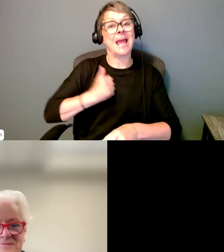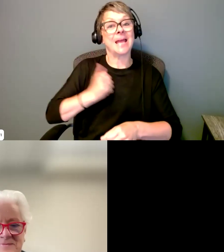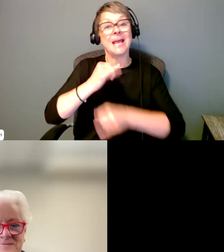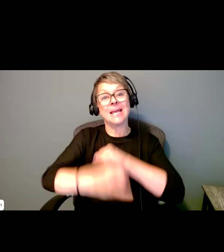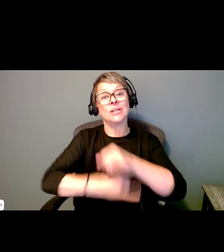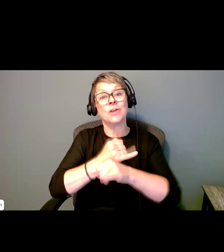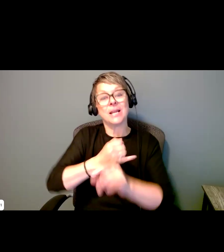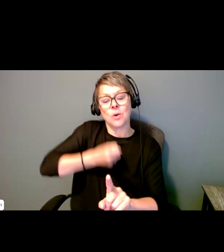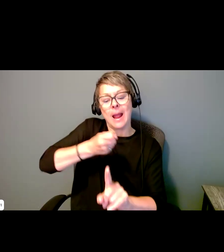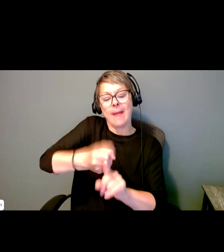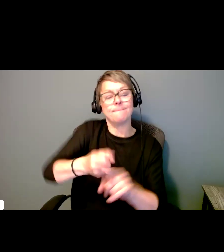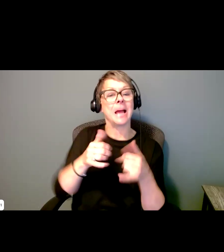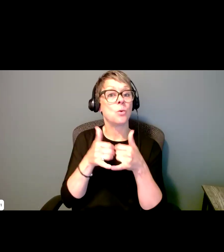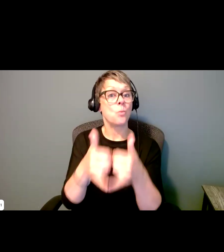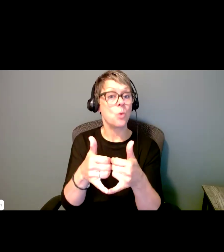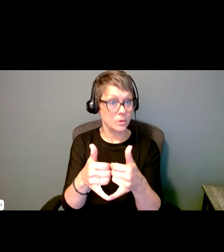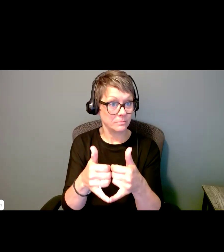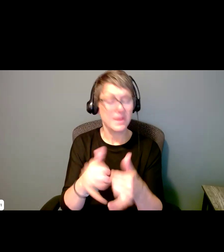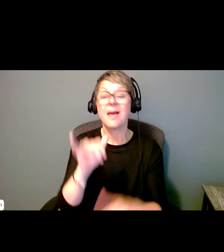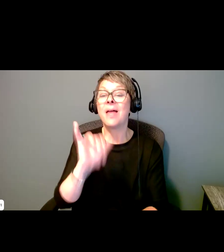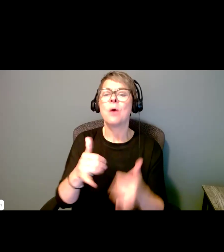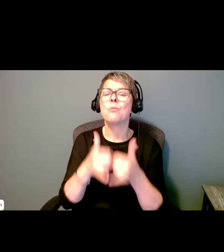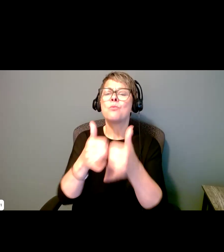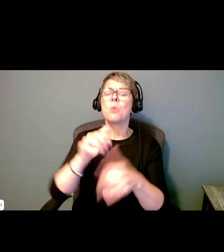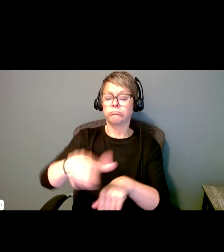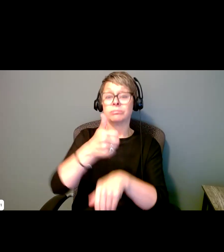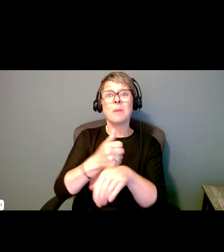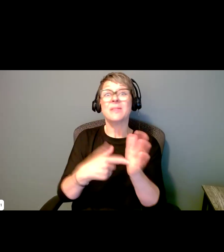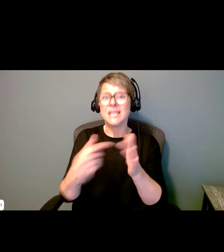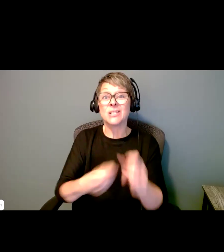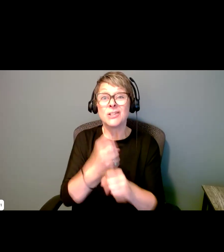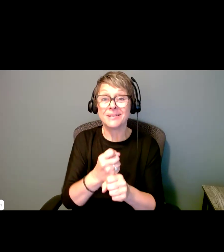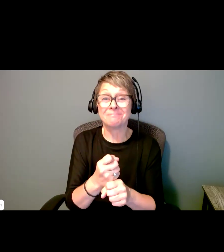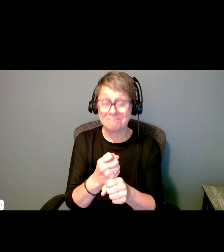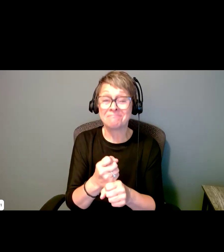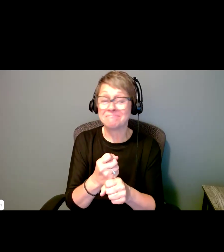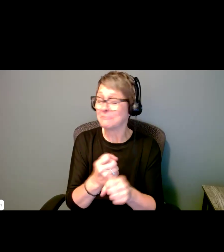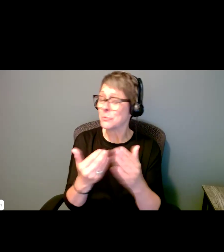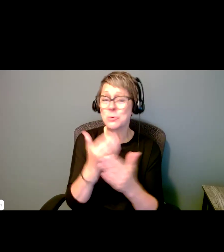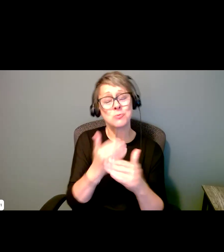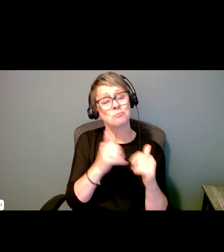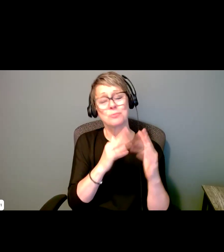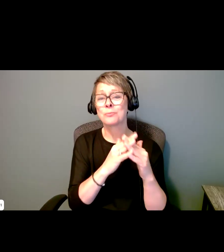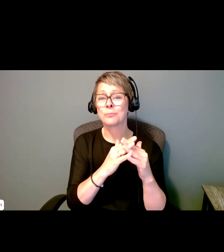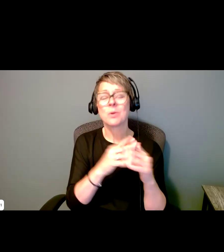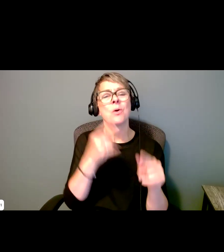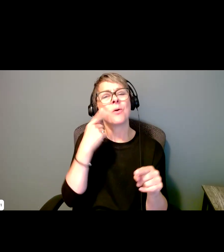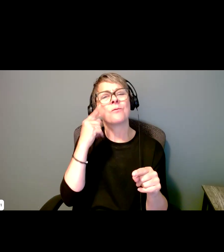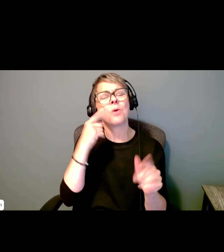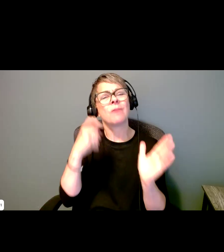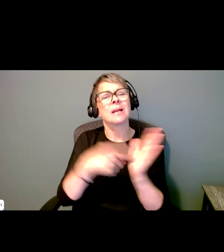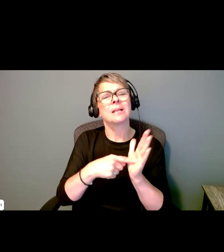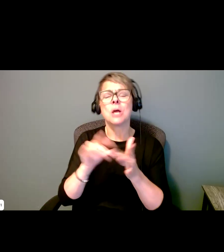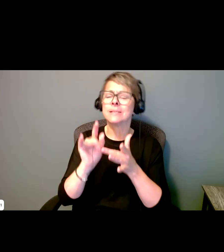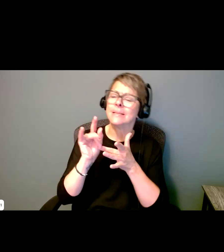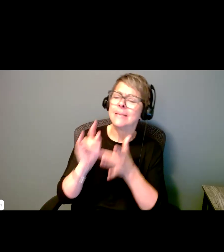Impact Award. This award was established this year to recognize the incredible leadership Canadians are making